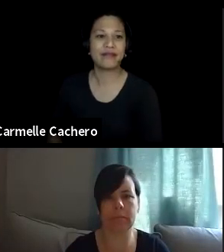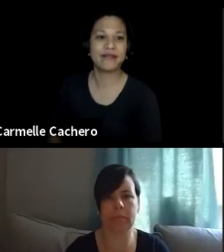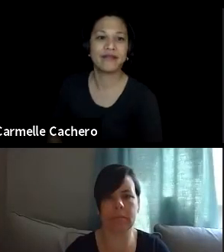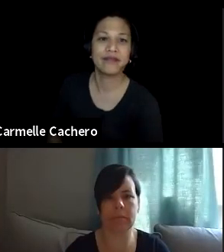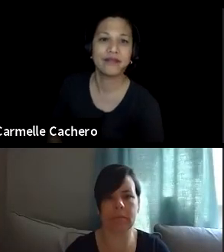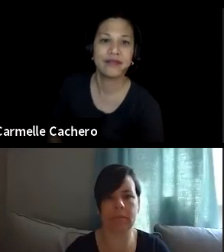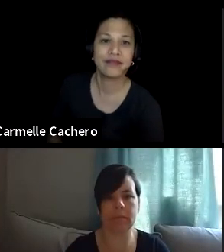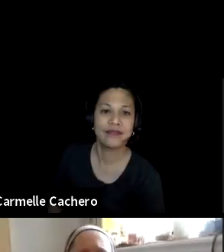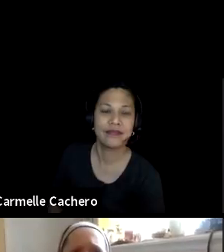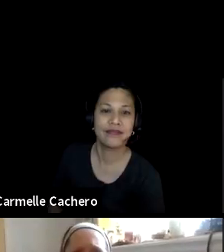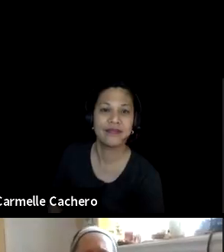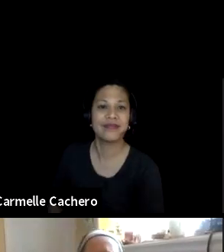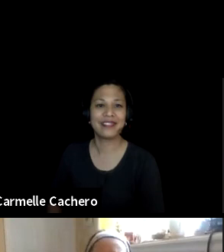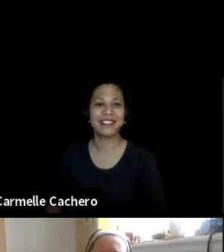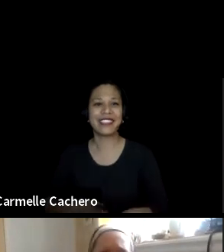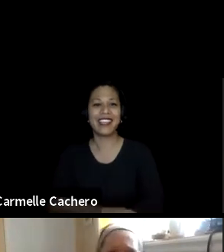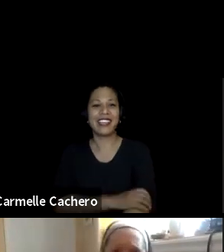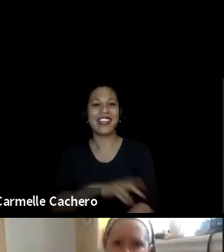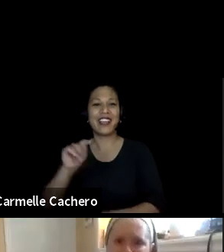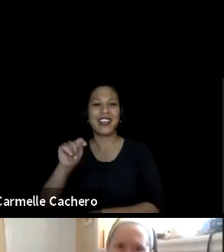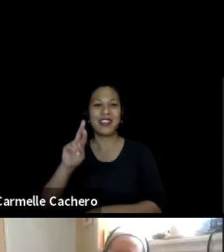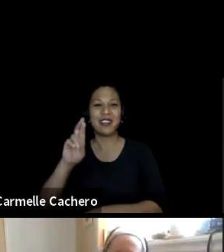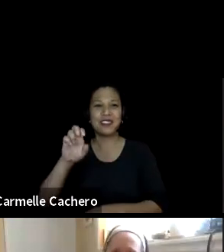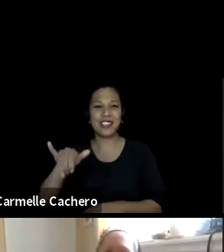I am French, sorry.